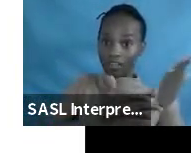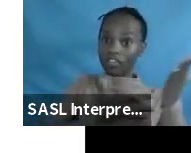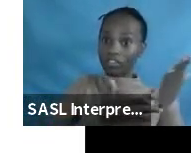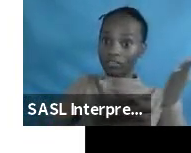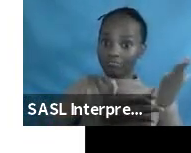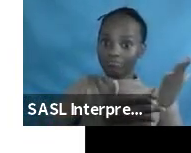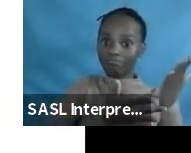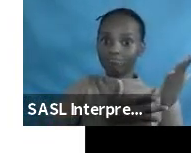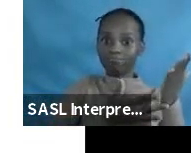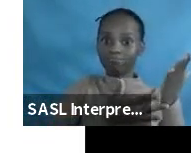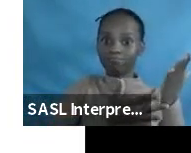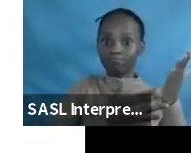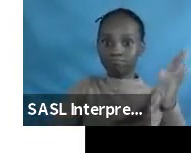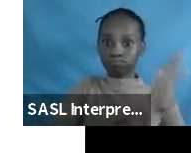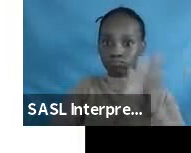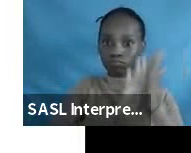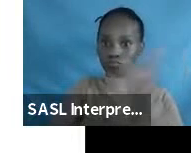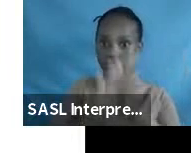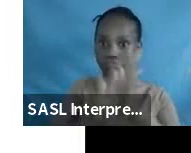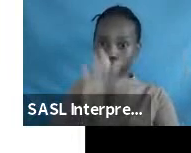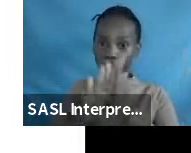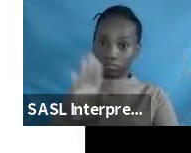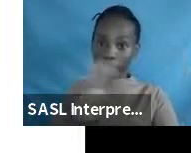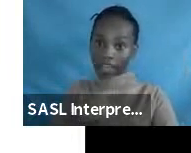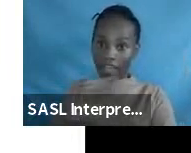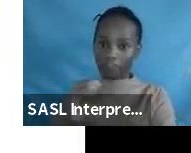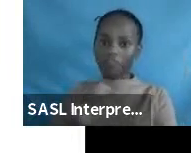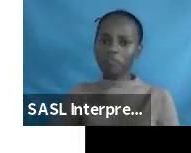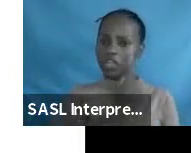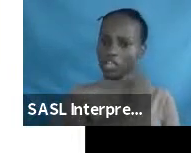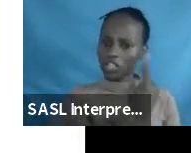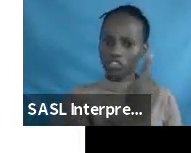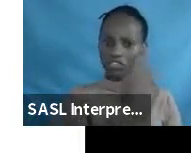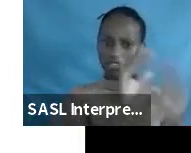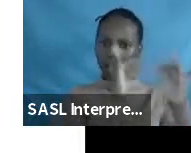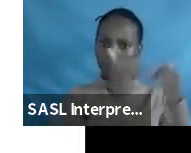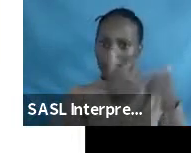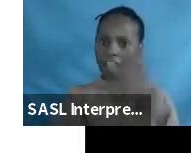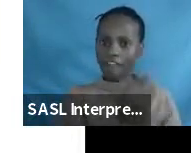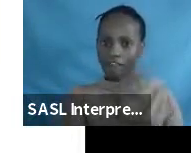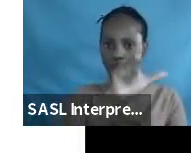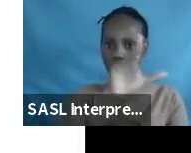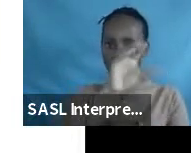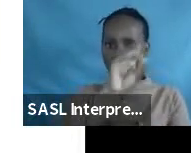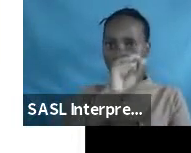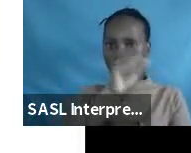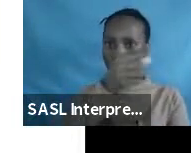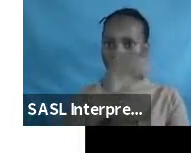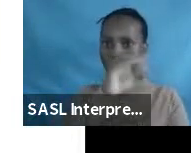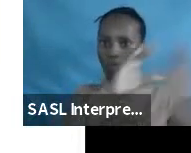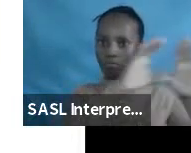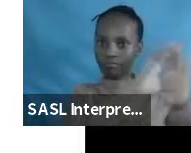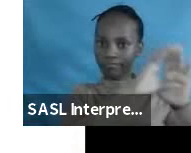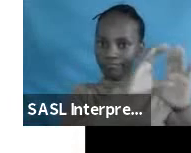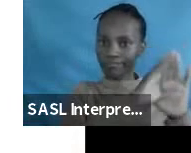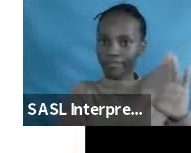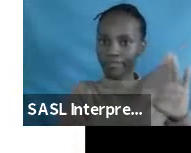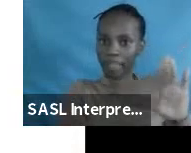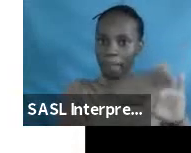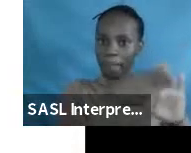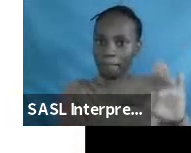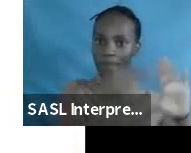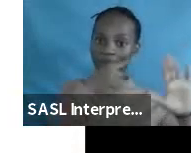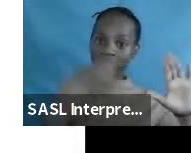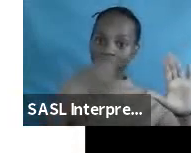their logos, brand names, markings, etc. And those are used to protect these